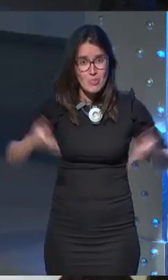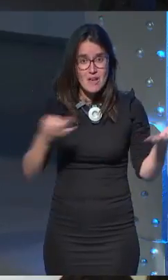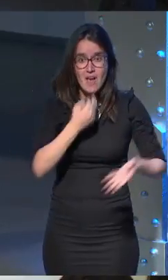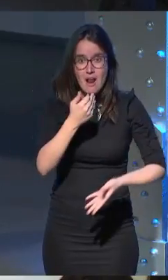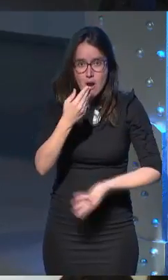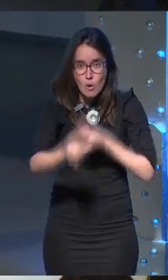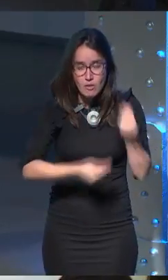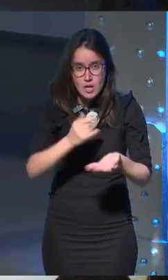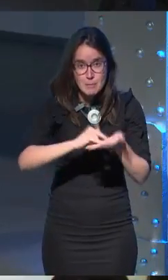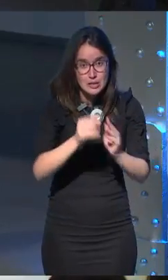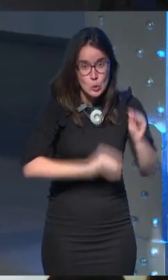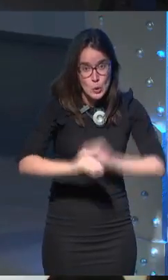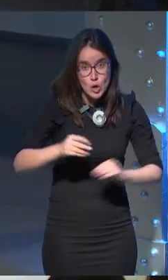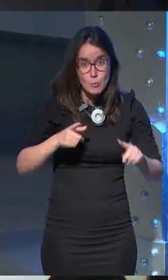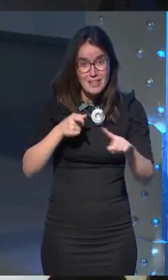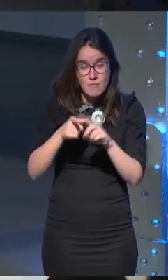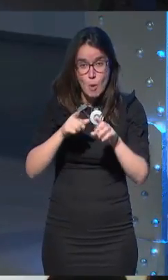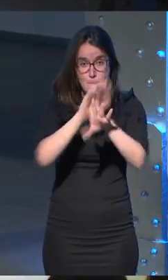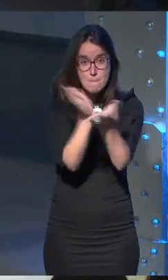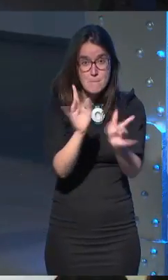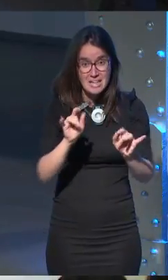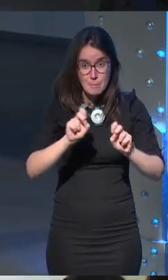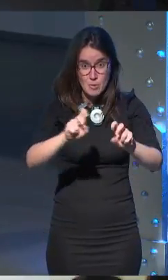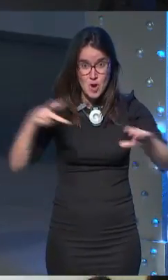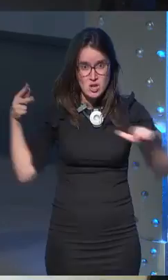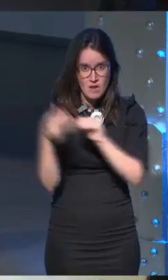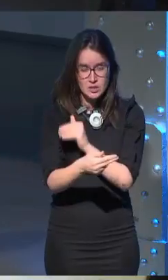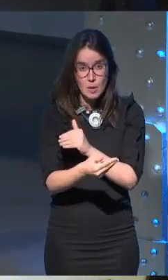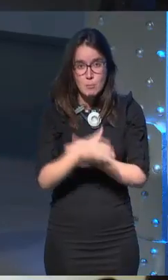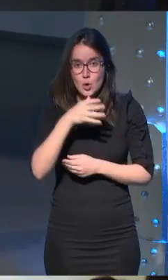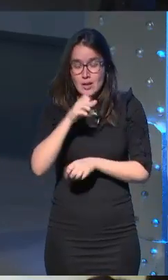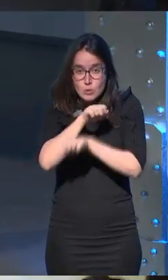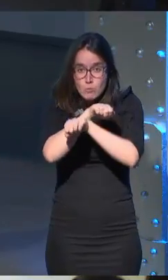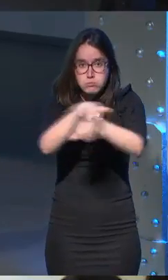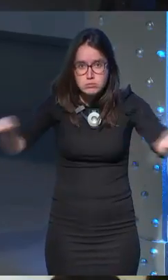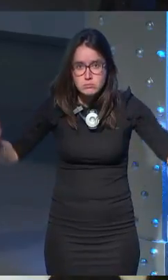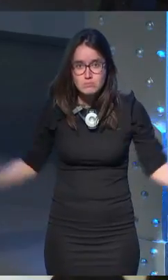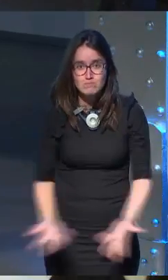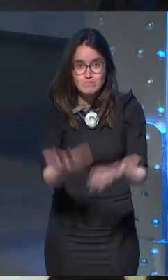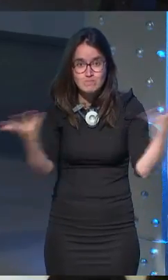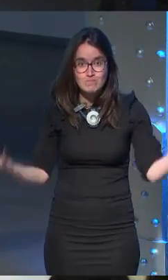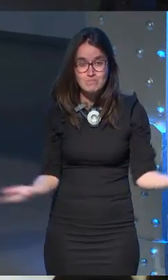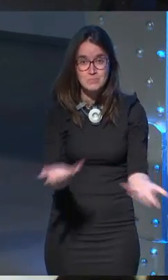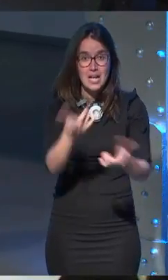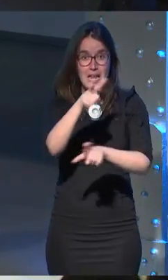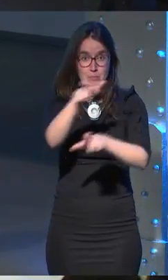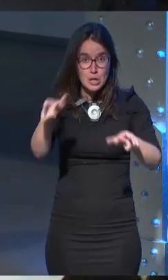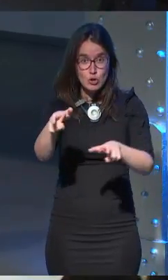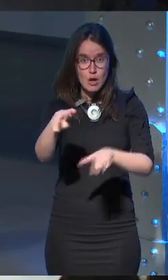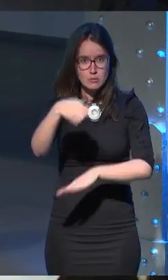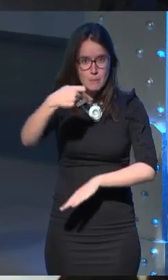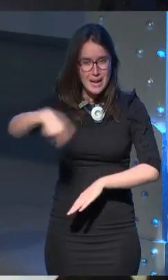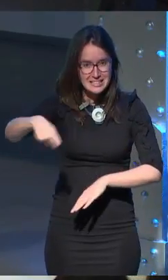scientists agree on the fact that we have to do something to stop the planet's deterioration. Why don't you convey